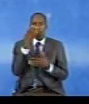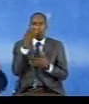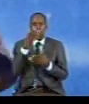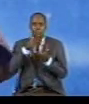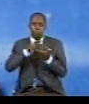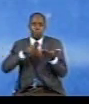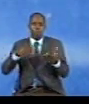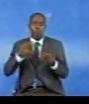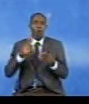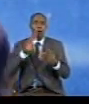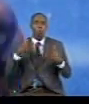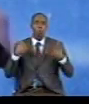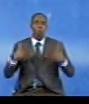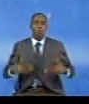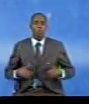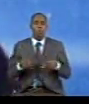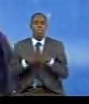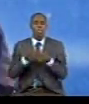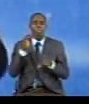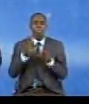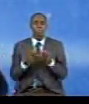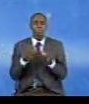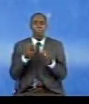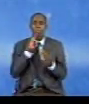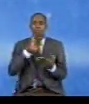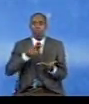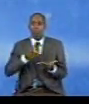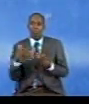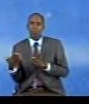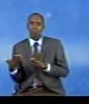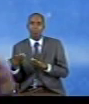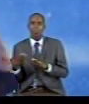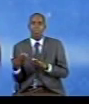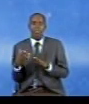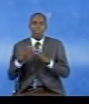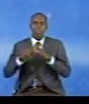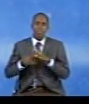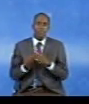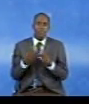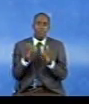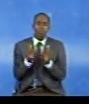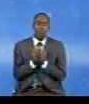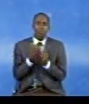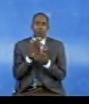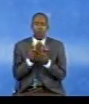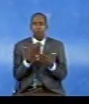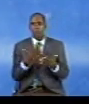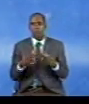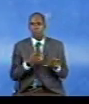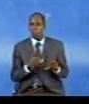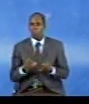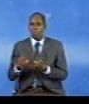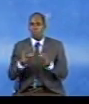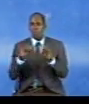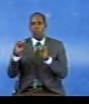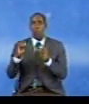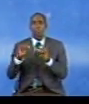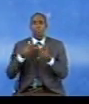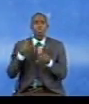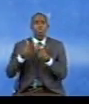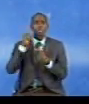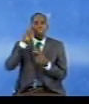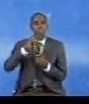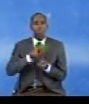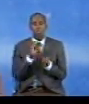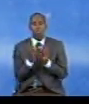to die. It started with sensation, moving object. Later, it turned to